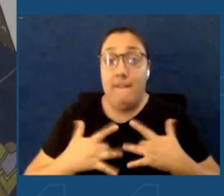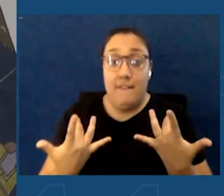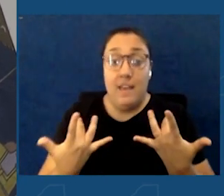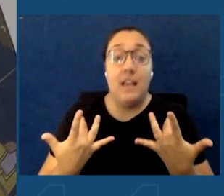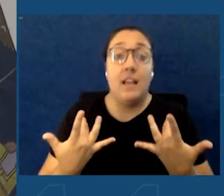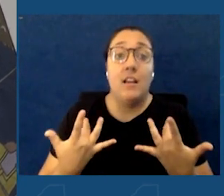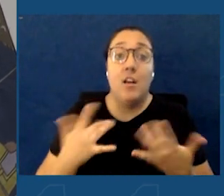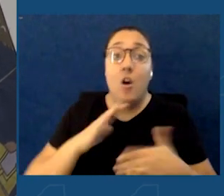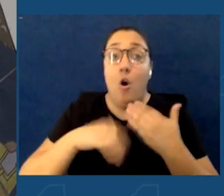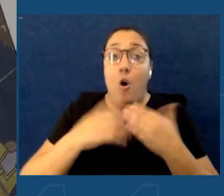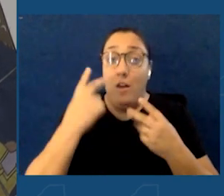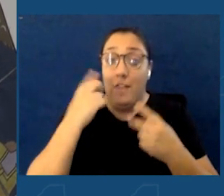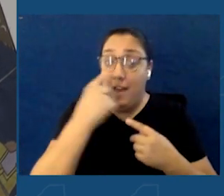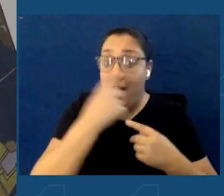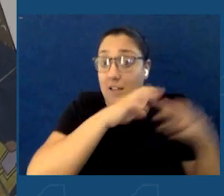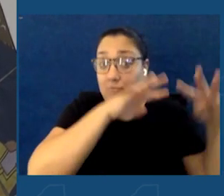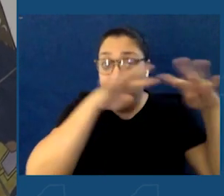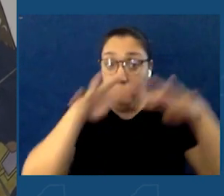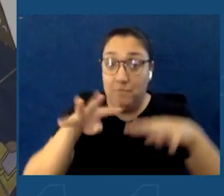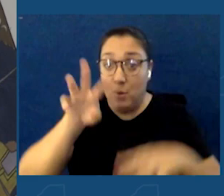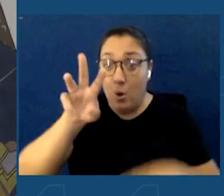on Williamsport,